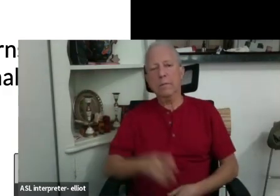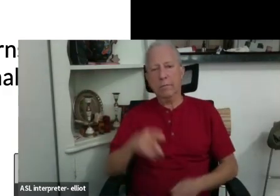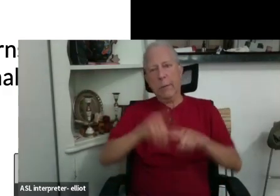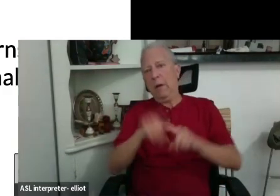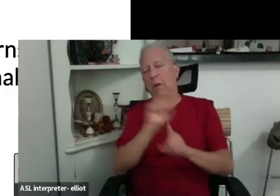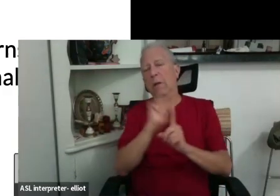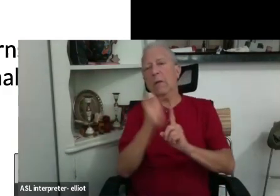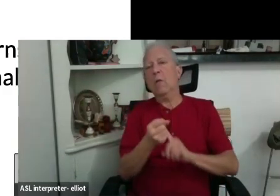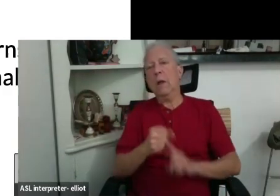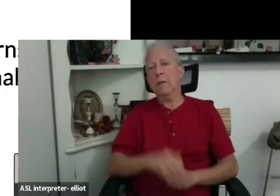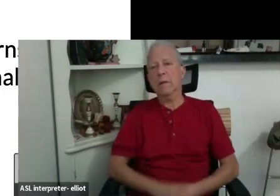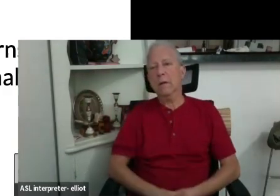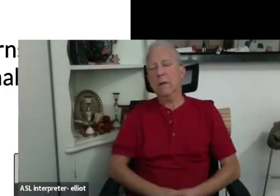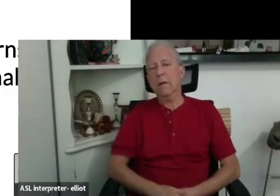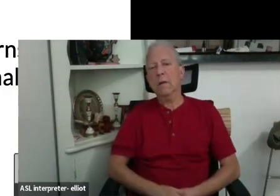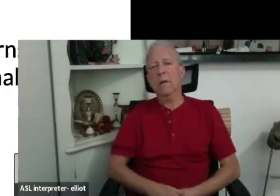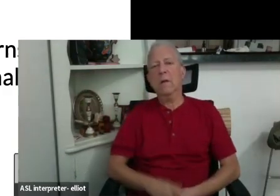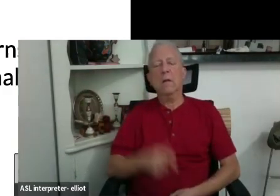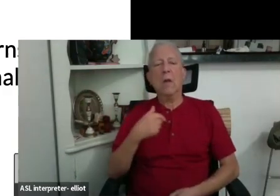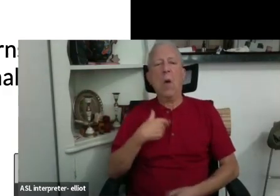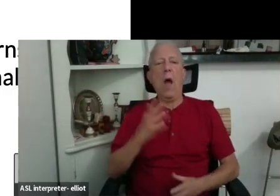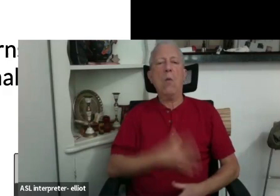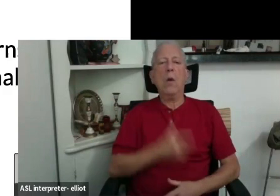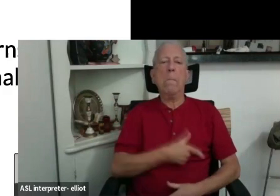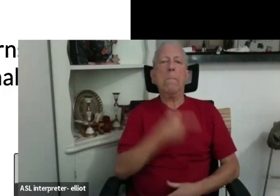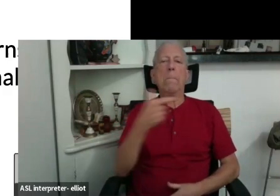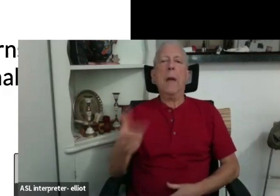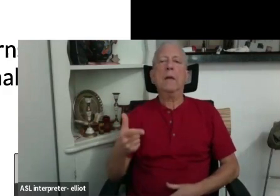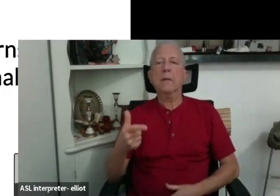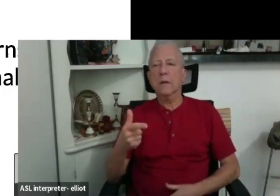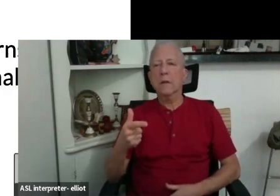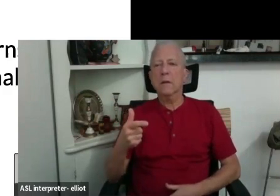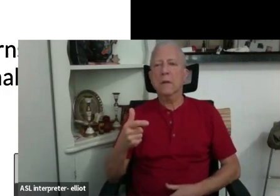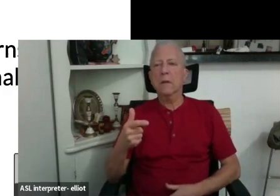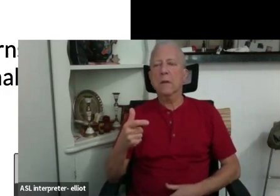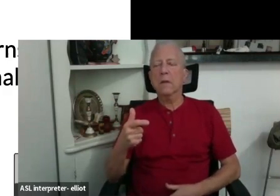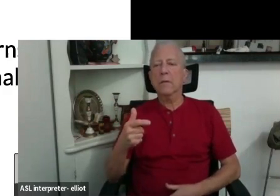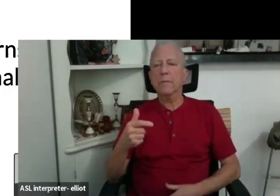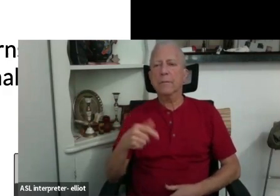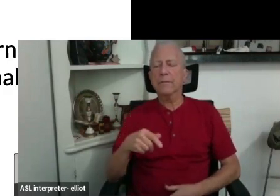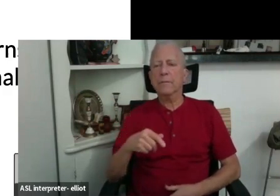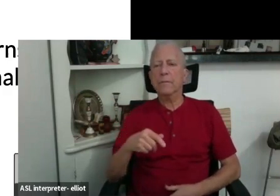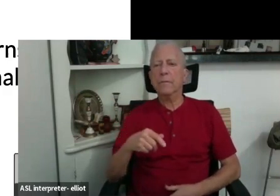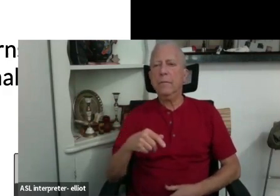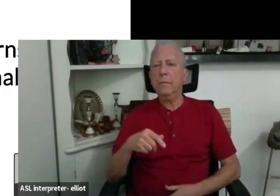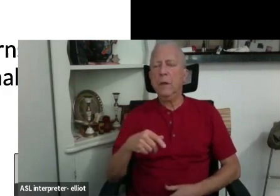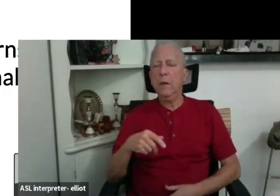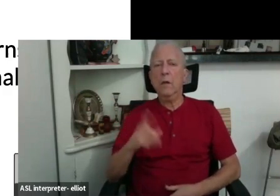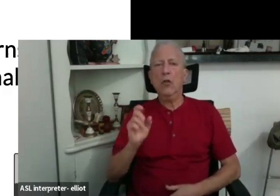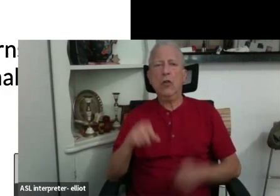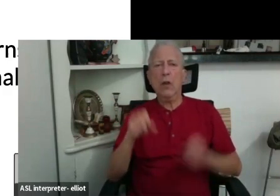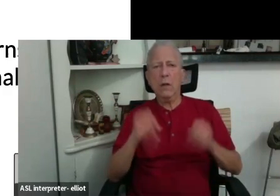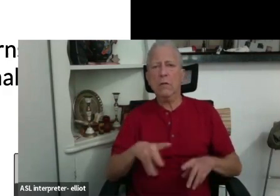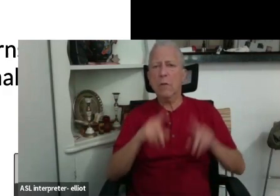So yeah, I'll pass it to Haz from here. Do you want me to stop sharing my screen,